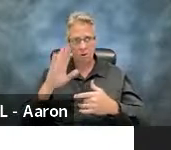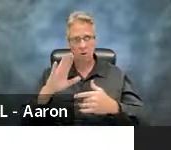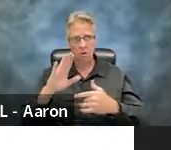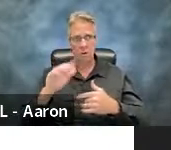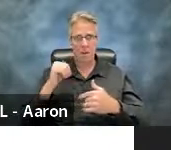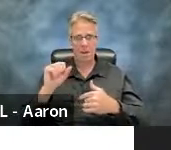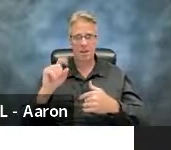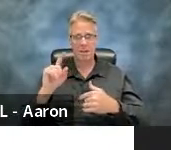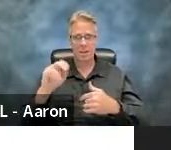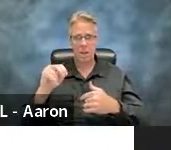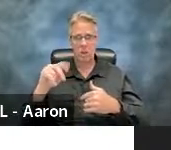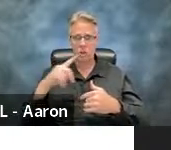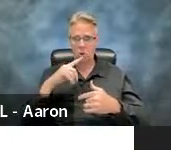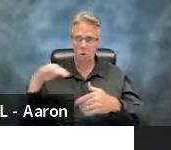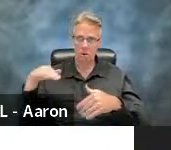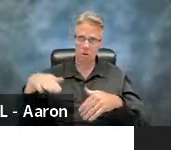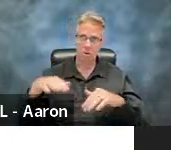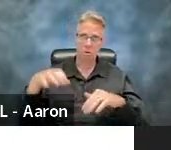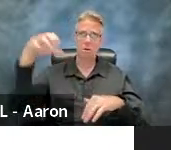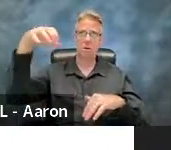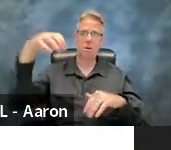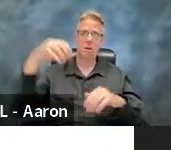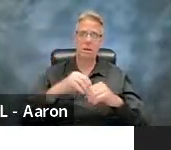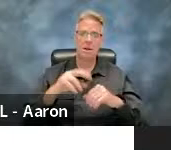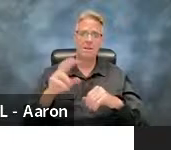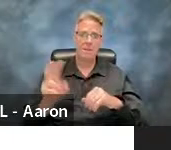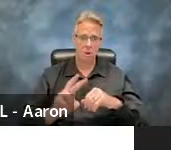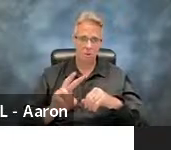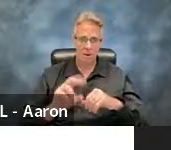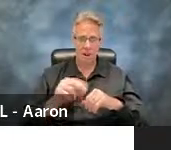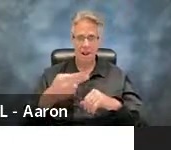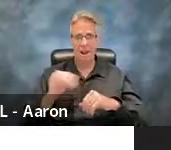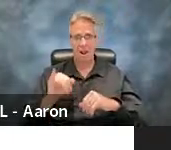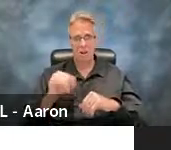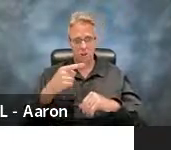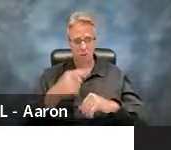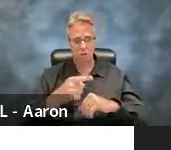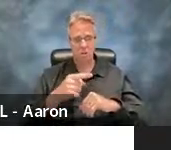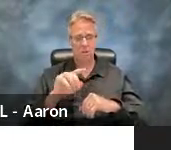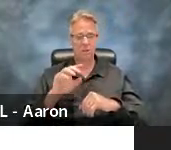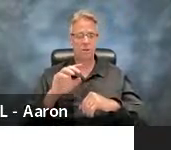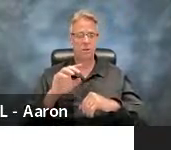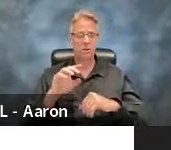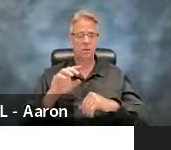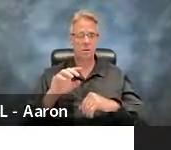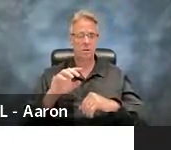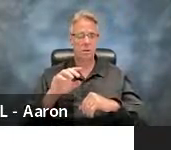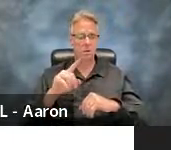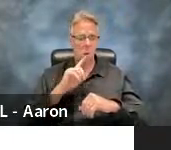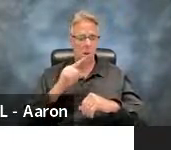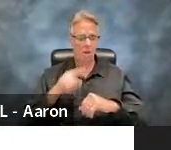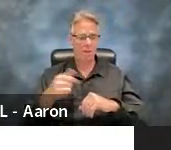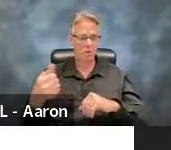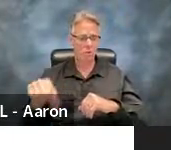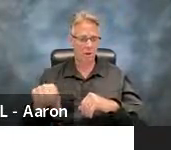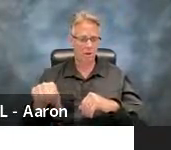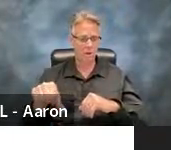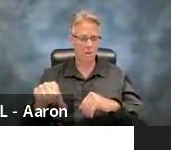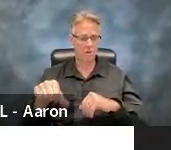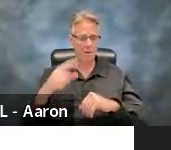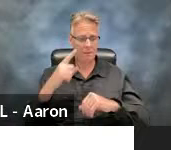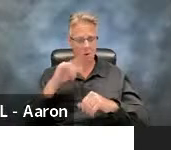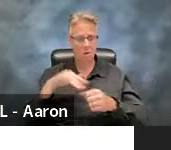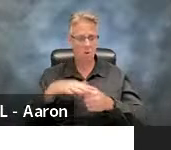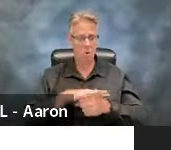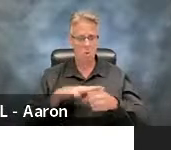station in Vancouver, and the Hayden Island residents have objected to the